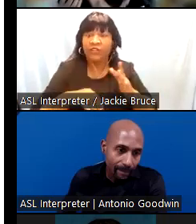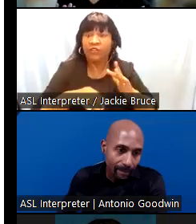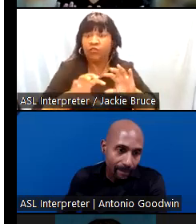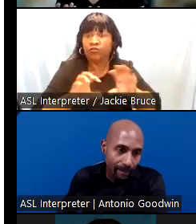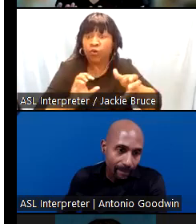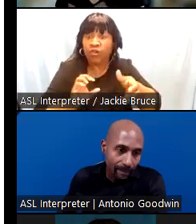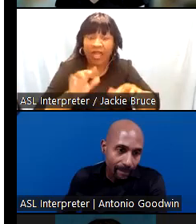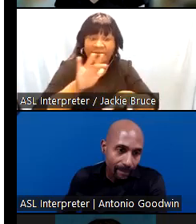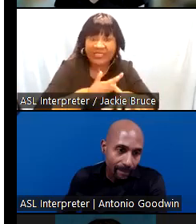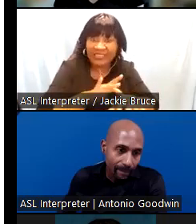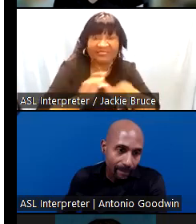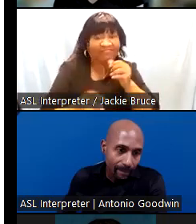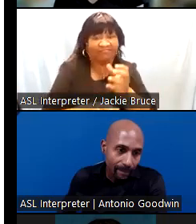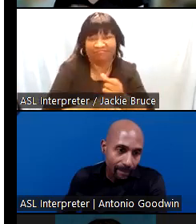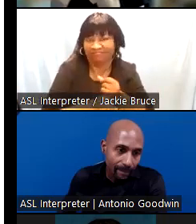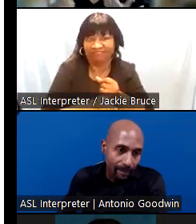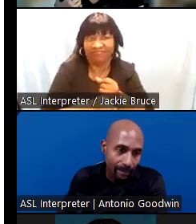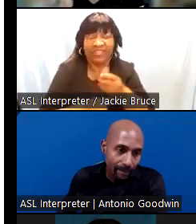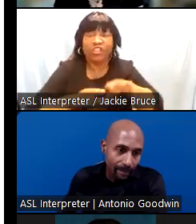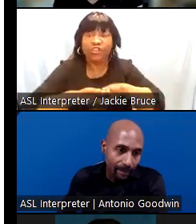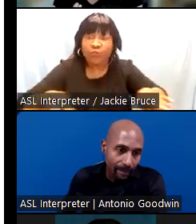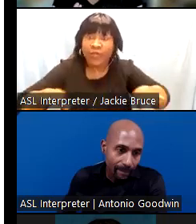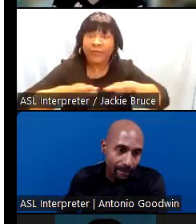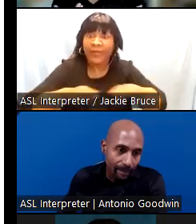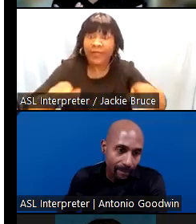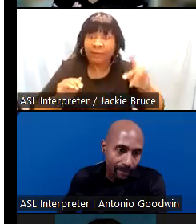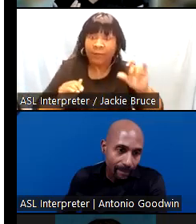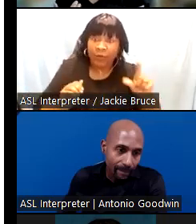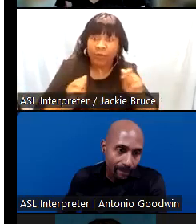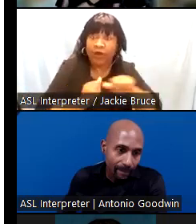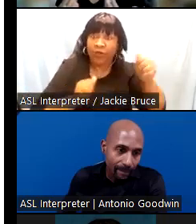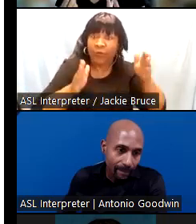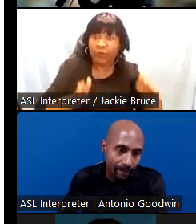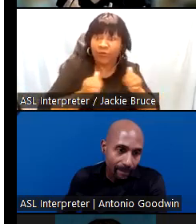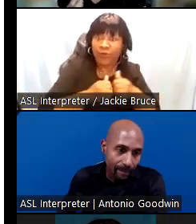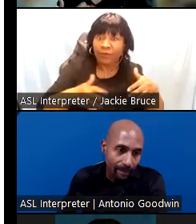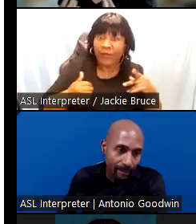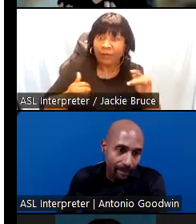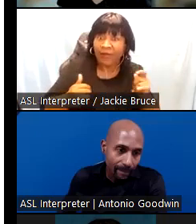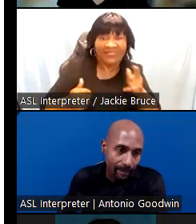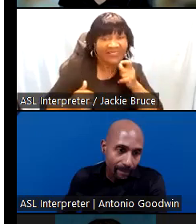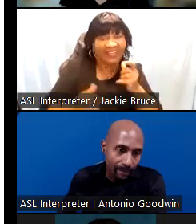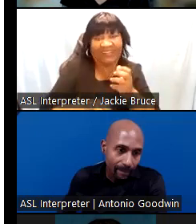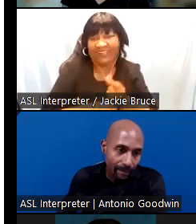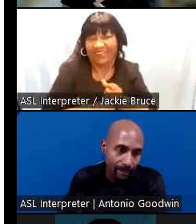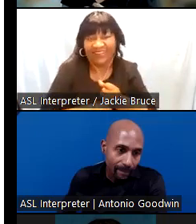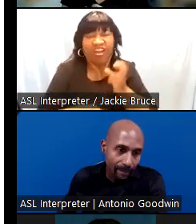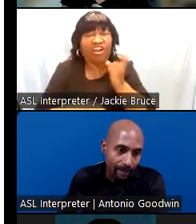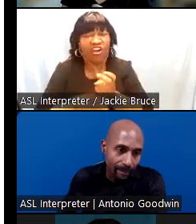like doorknobs. You're not going to get it from swimming in a pool or a lake. And again, it's harder to